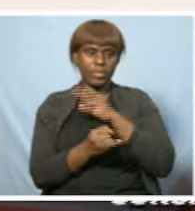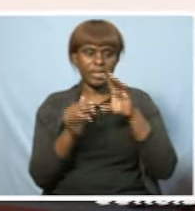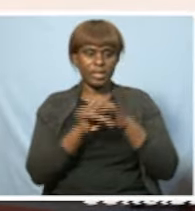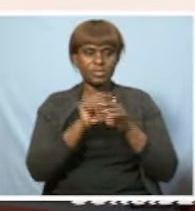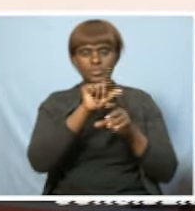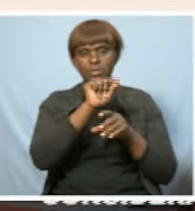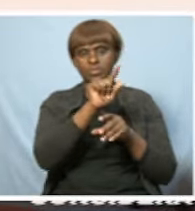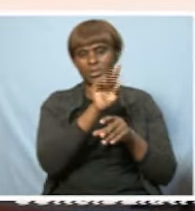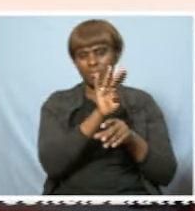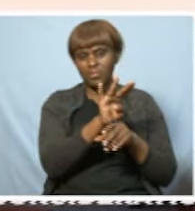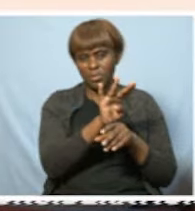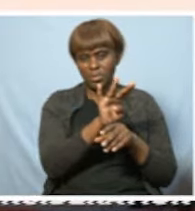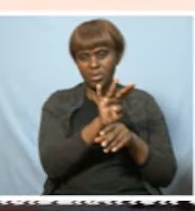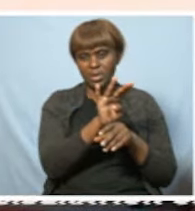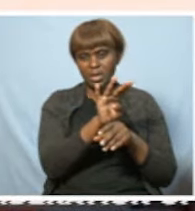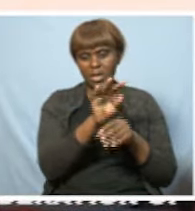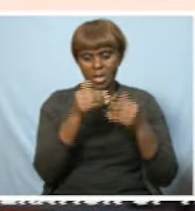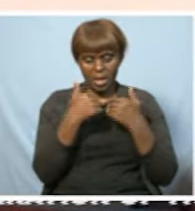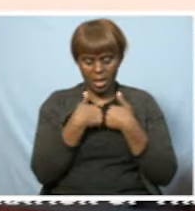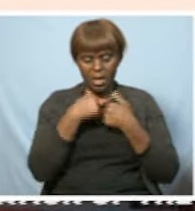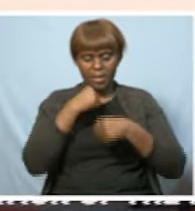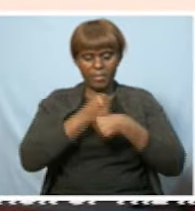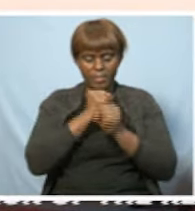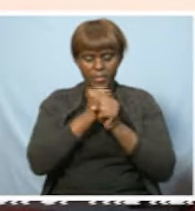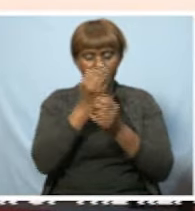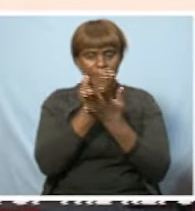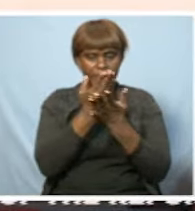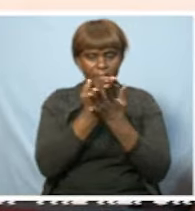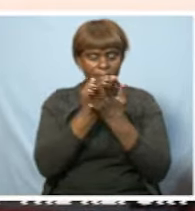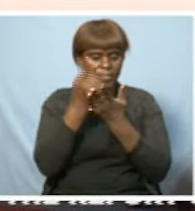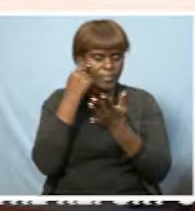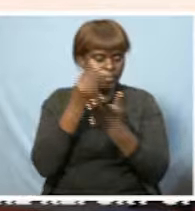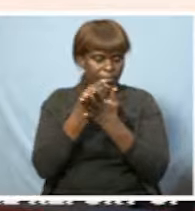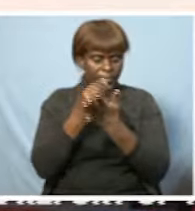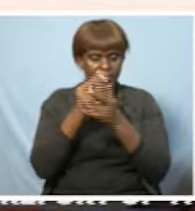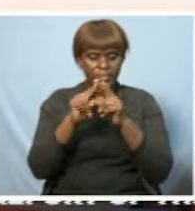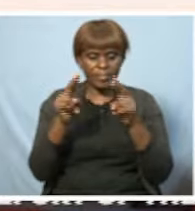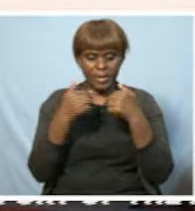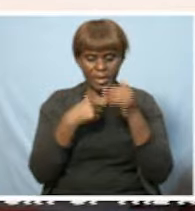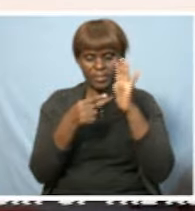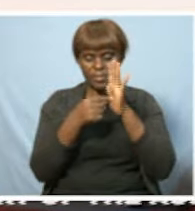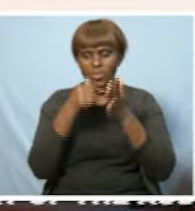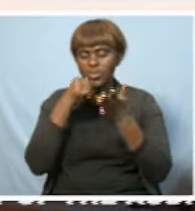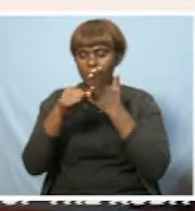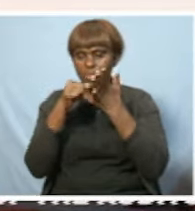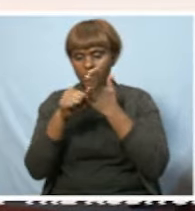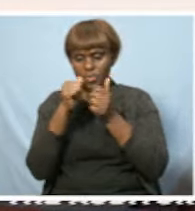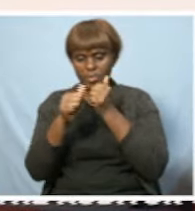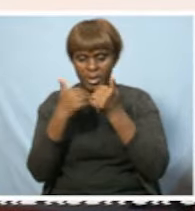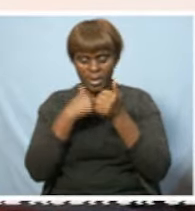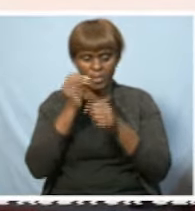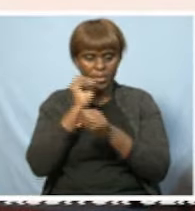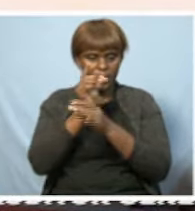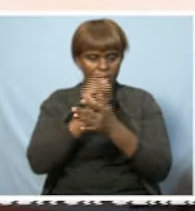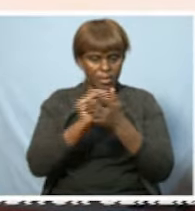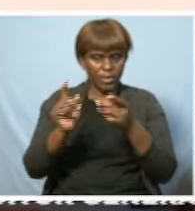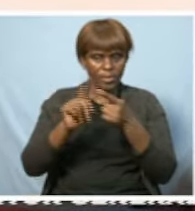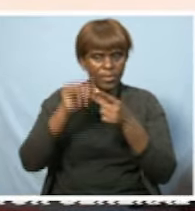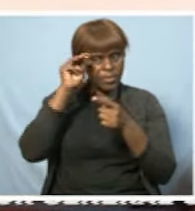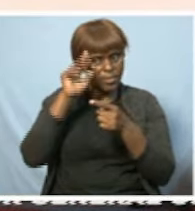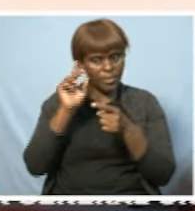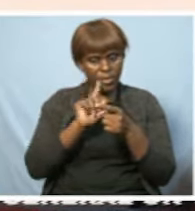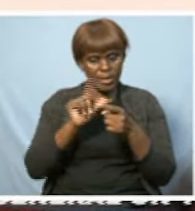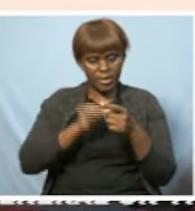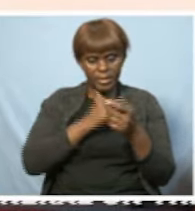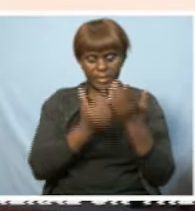2024, and we have made requests for funding. Chair, we have shown even the letters which we have written to the ministry, where we